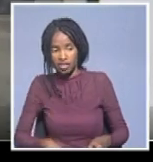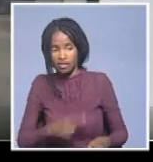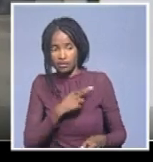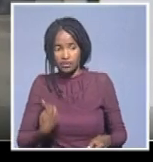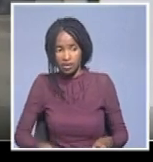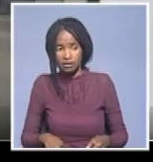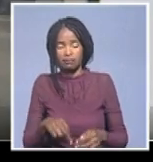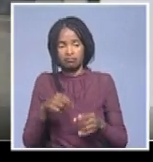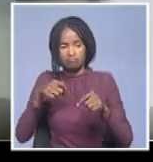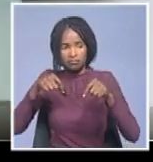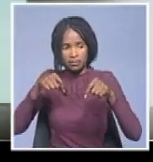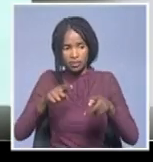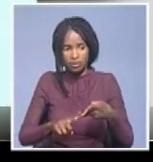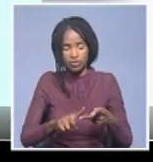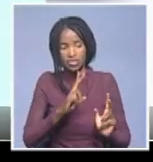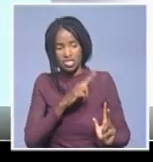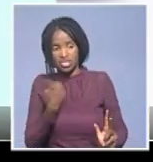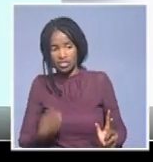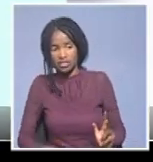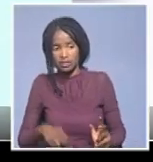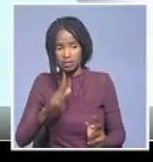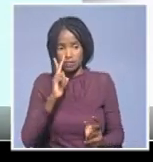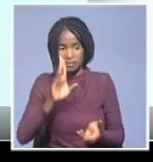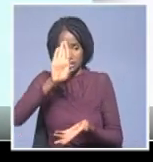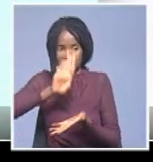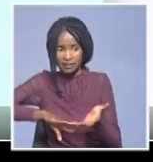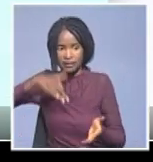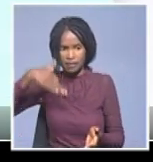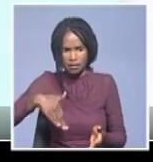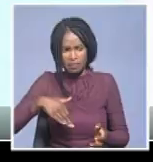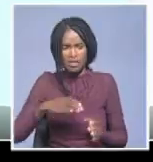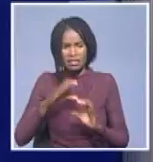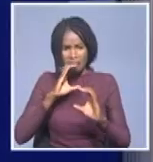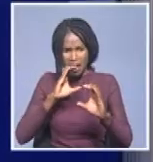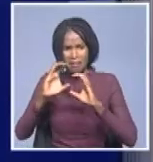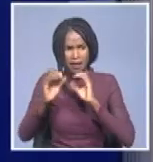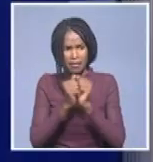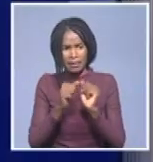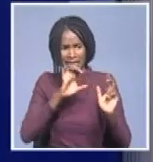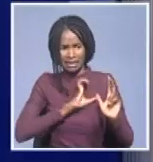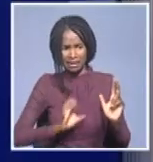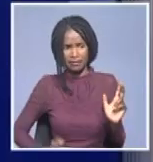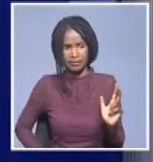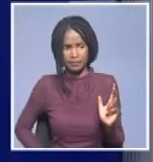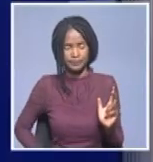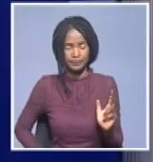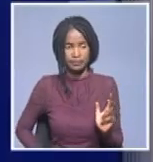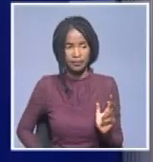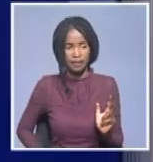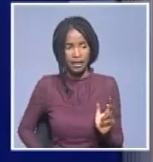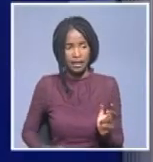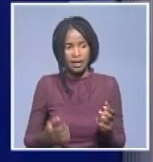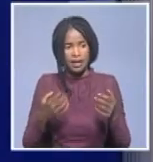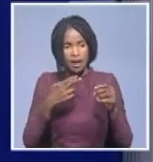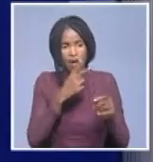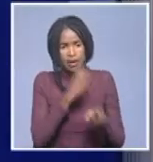and also the Chinese nationals who are coming to Namibia. But the measures which we had, they